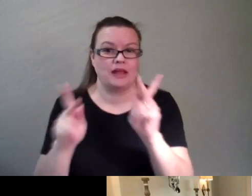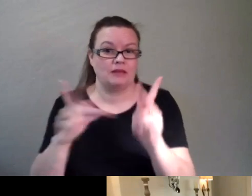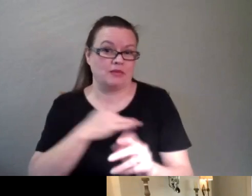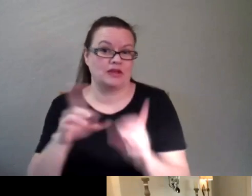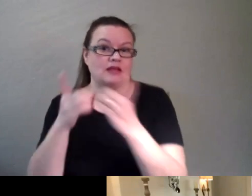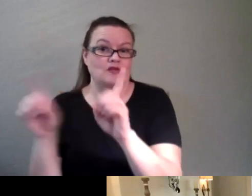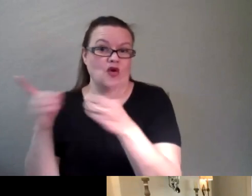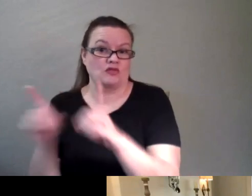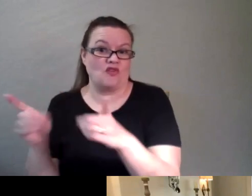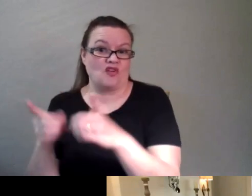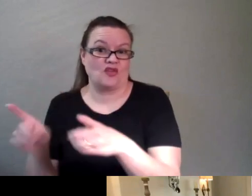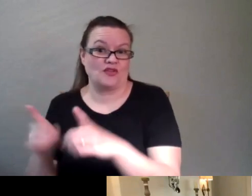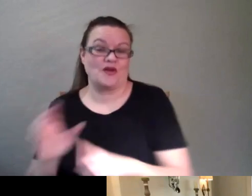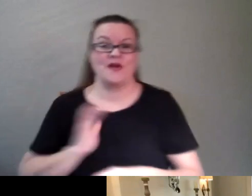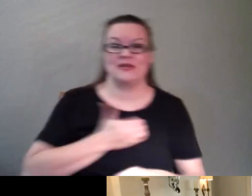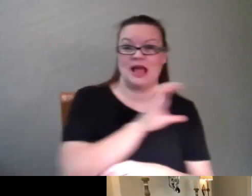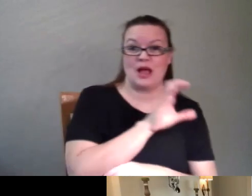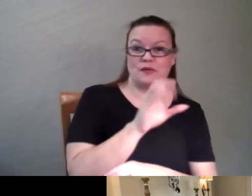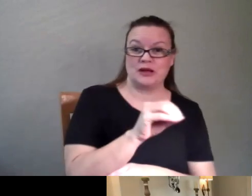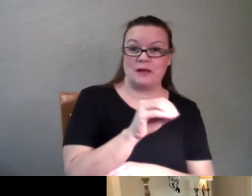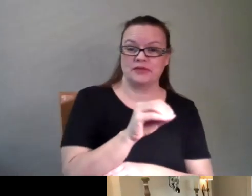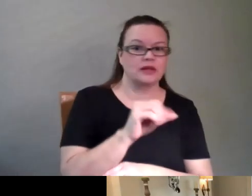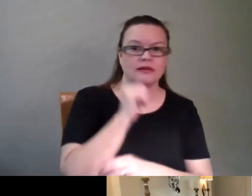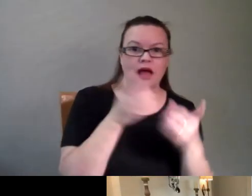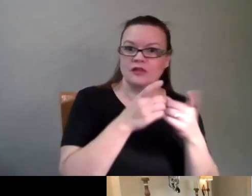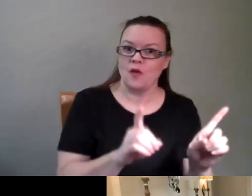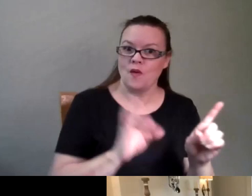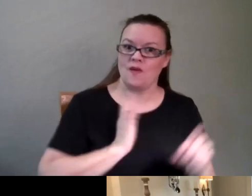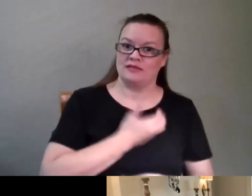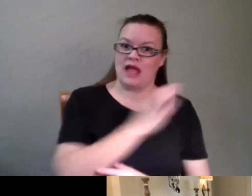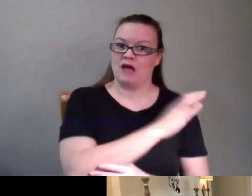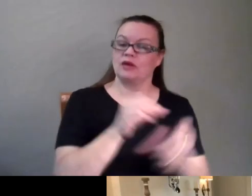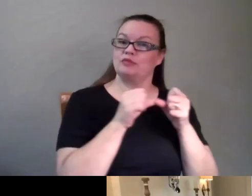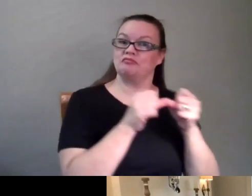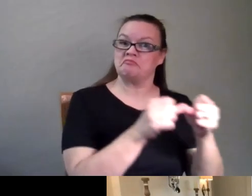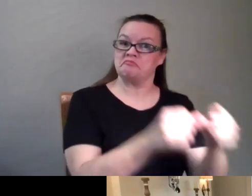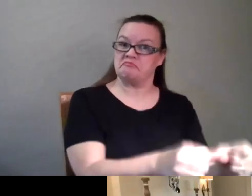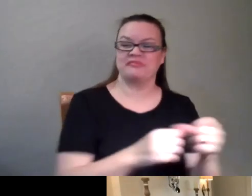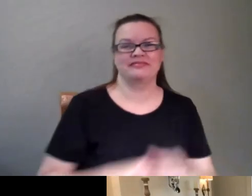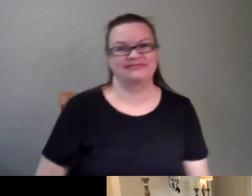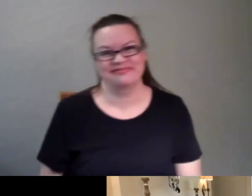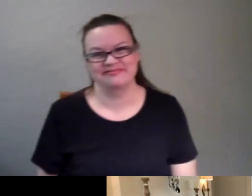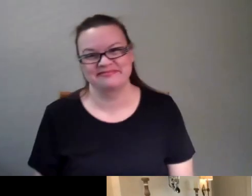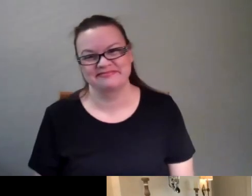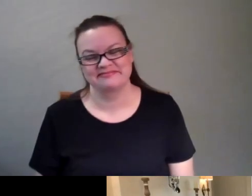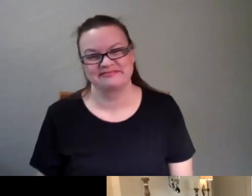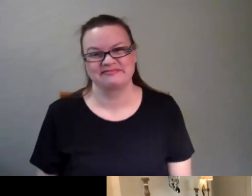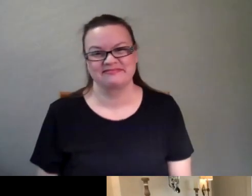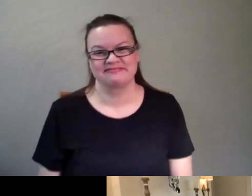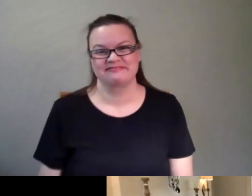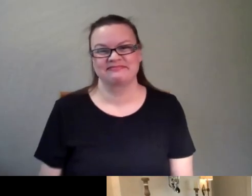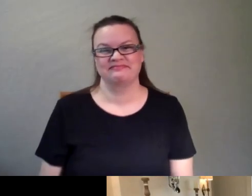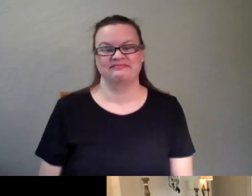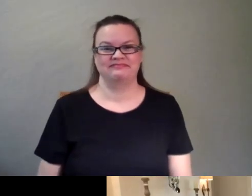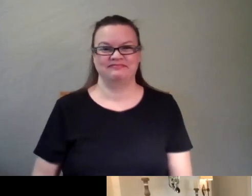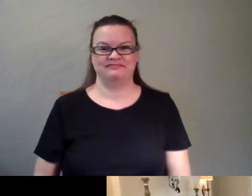most Washington marriages that is there. I'm going to maybe go off on the charts